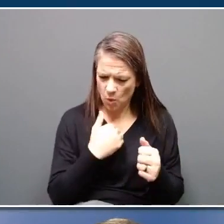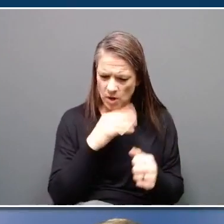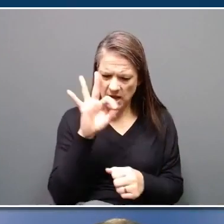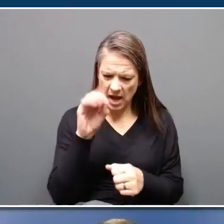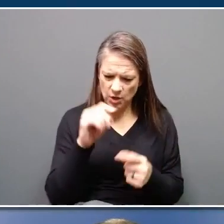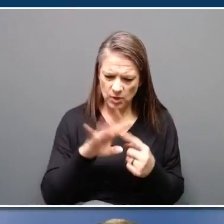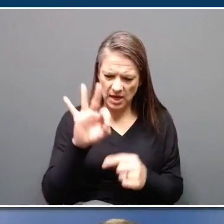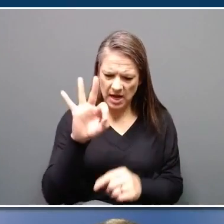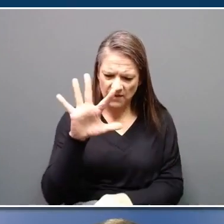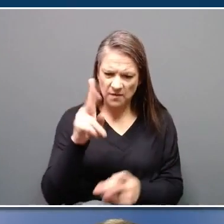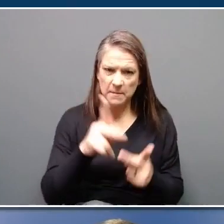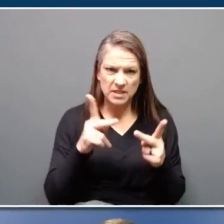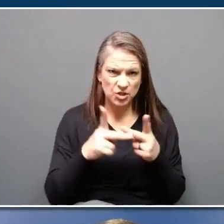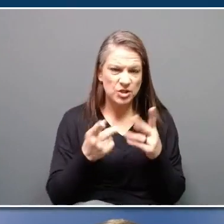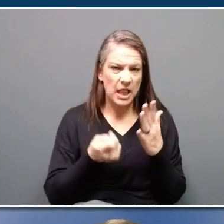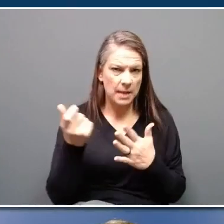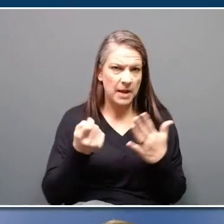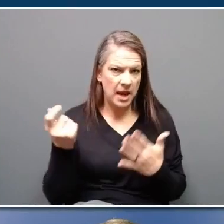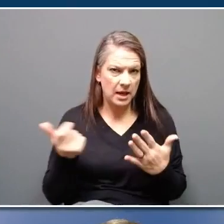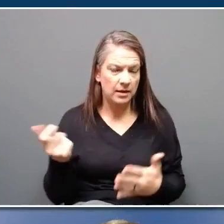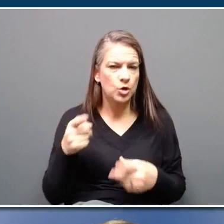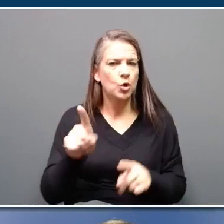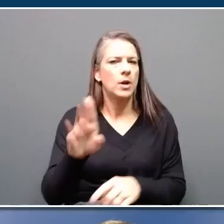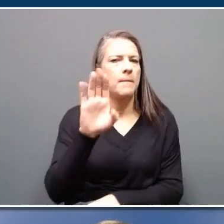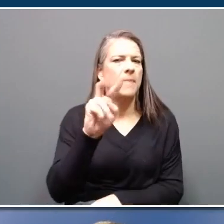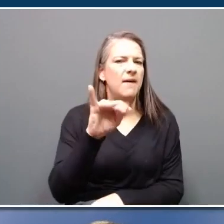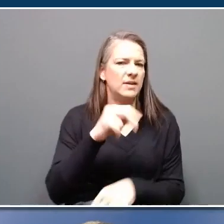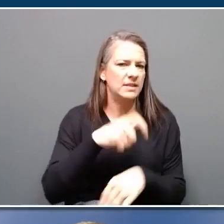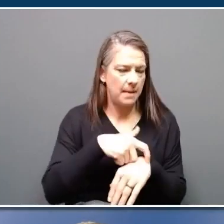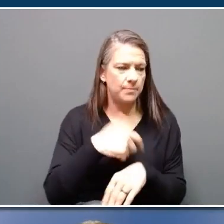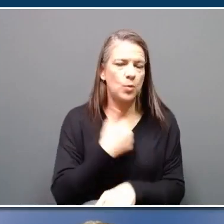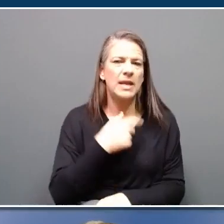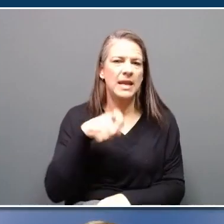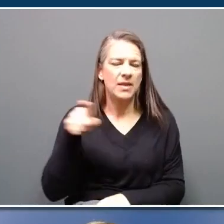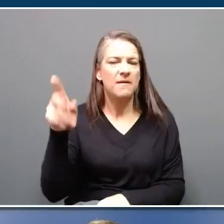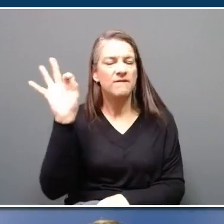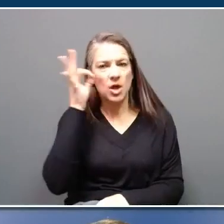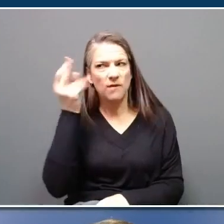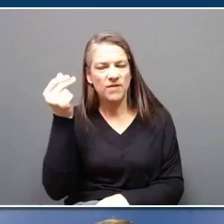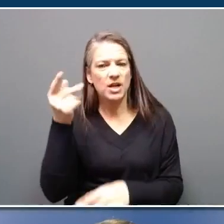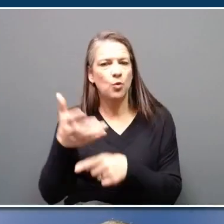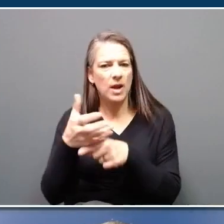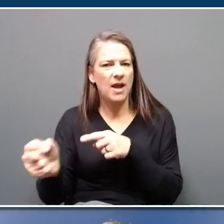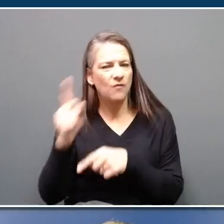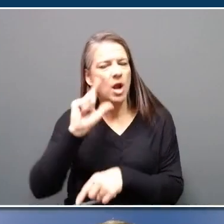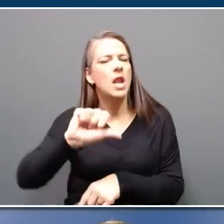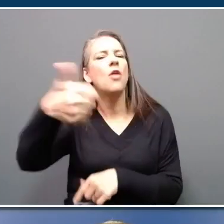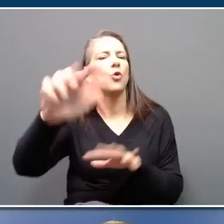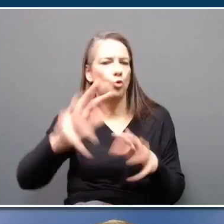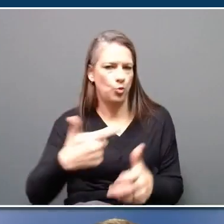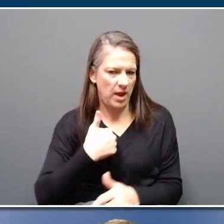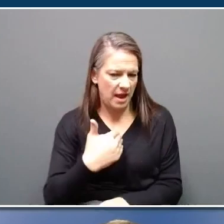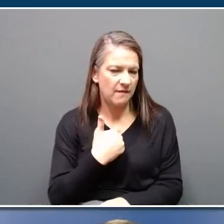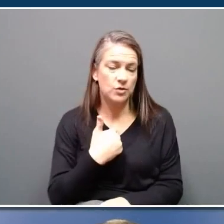95 positions eliminated in the Bevin administration and how we need them. And federal funding just ran out for a separate group that we had. So in the